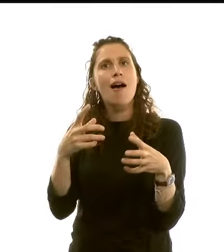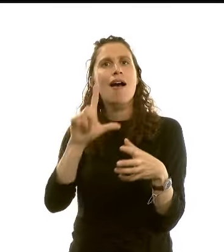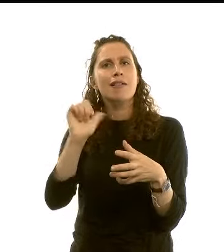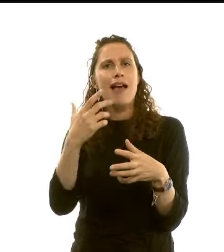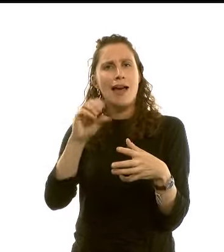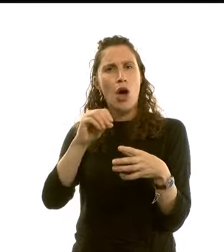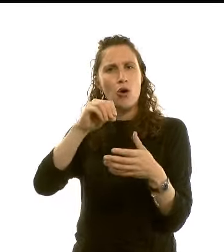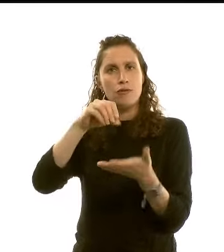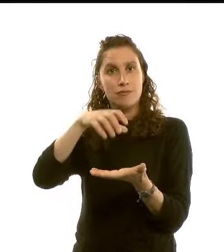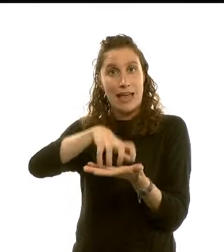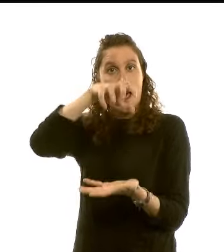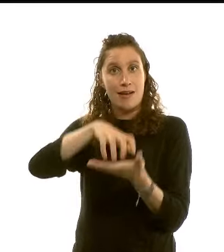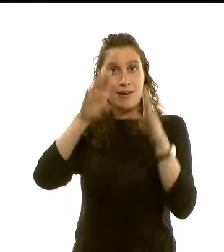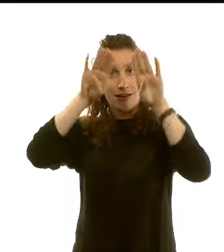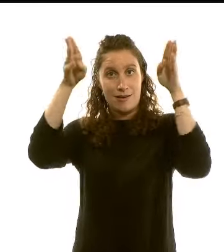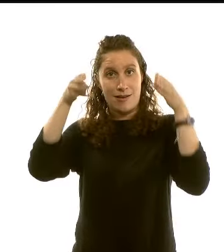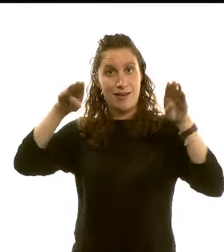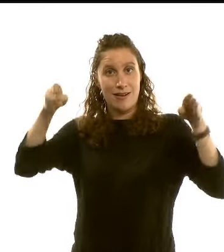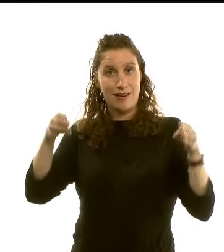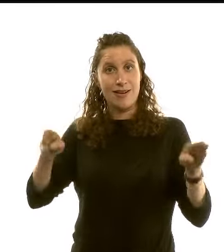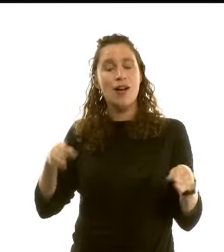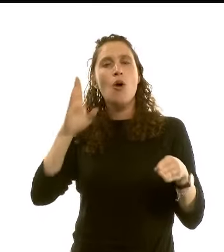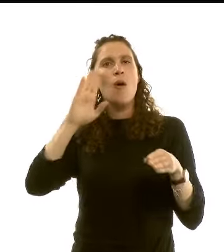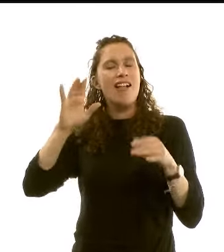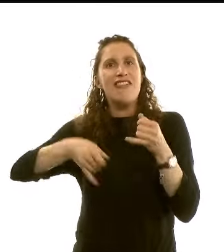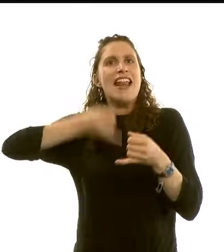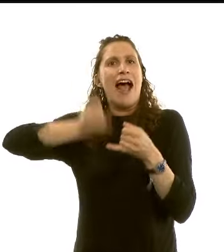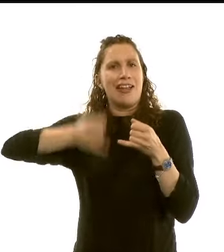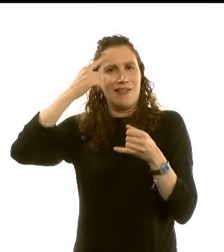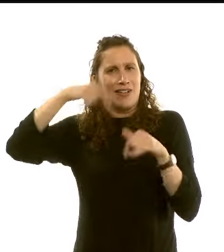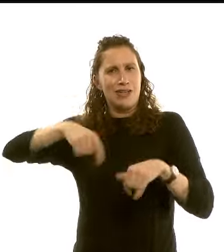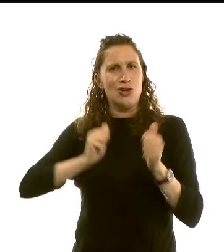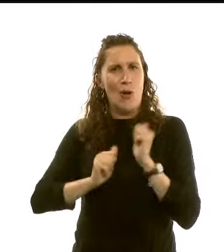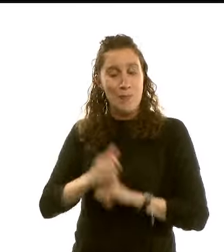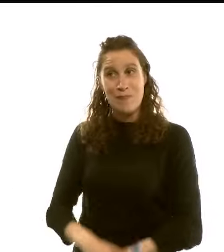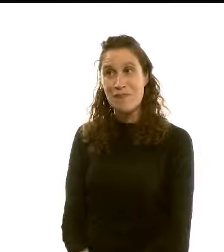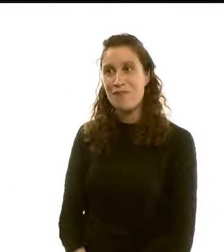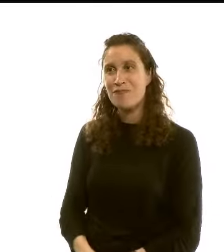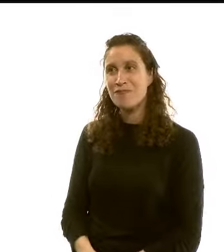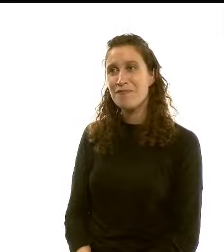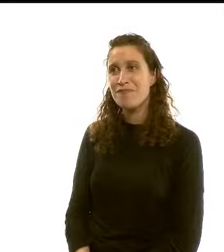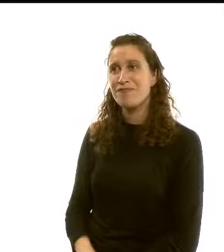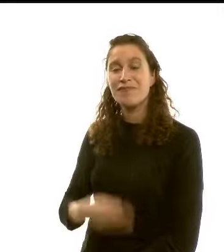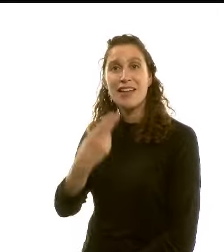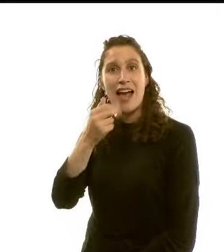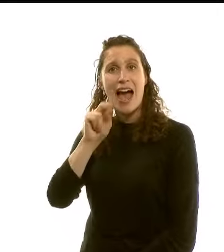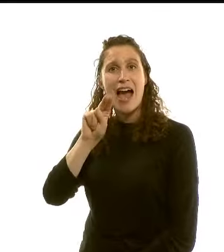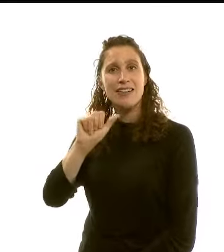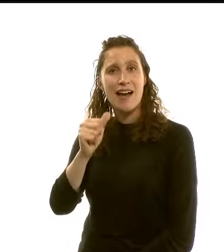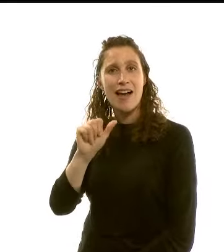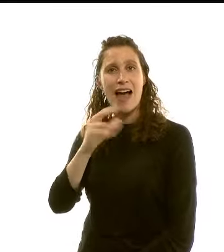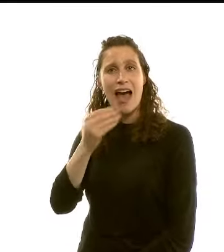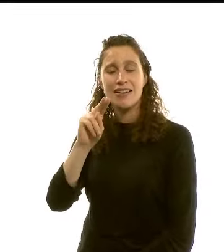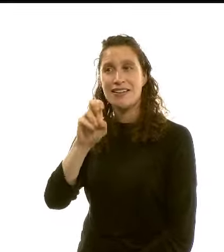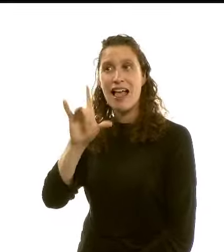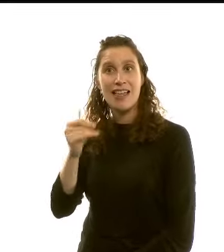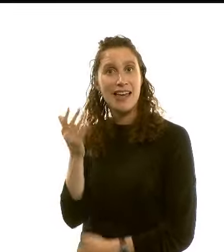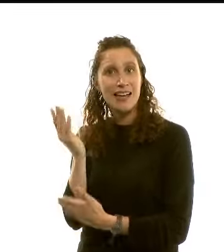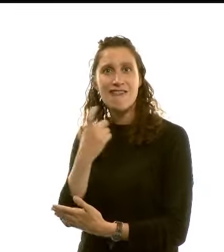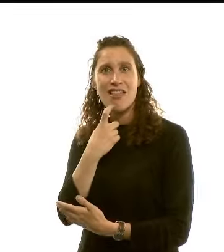will act as a spectacular finale for the show. All right, let's see how they're doing. Let's go over to Hannah and Nelly, Finland. How you guys